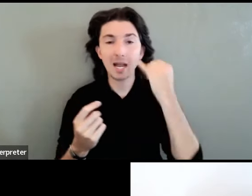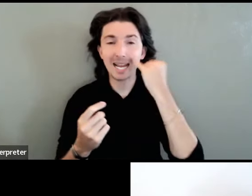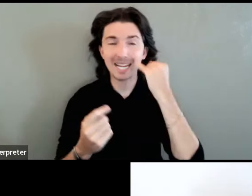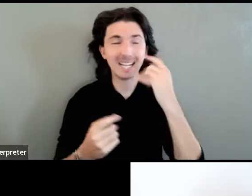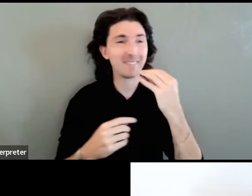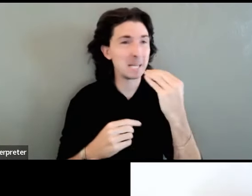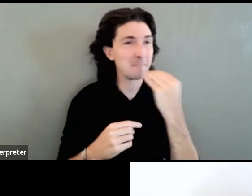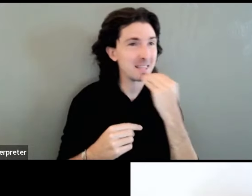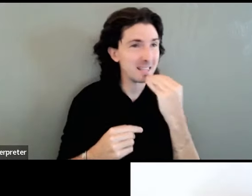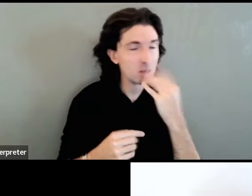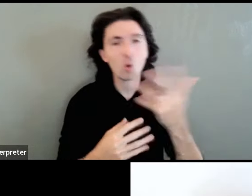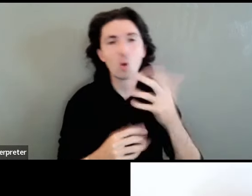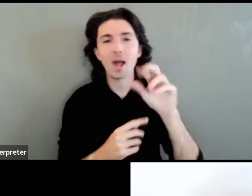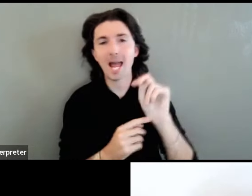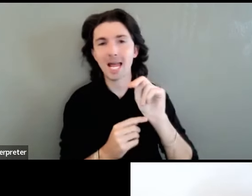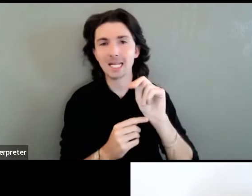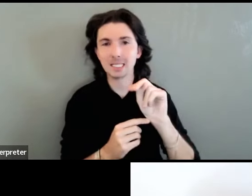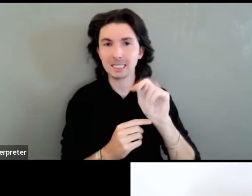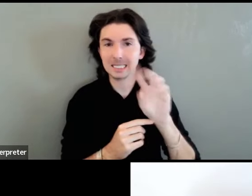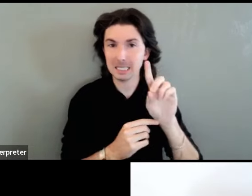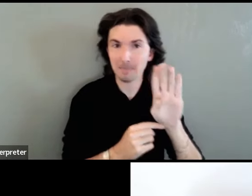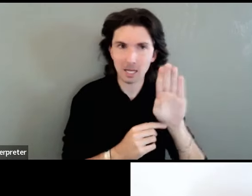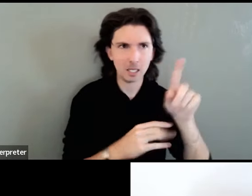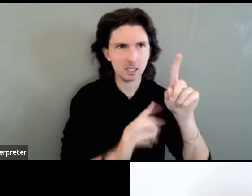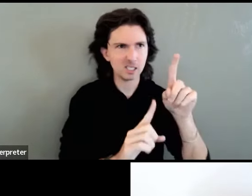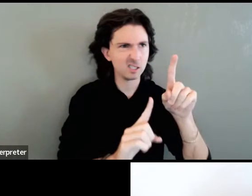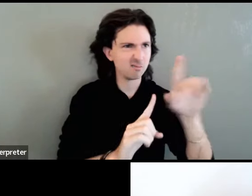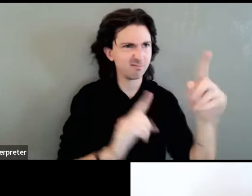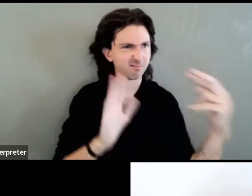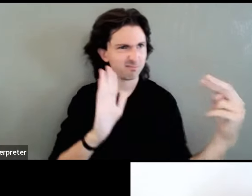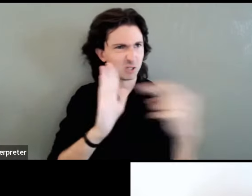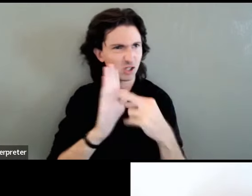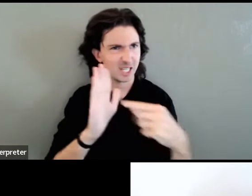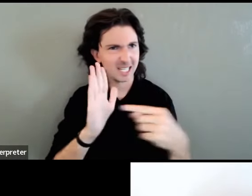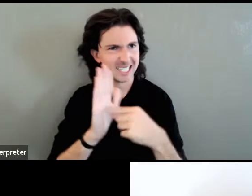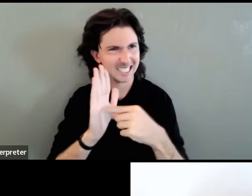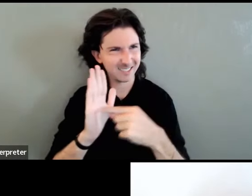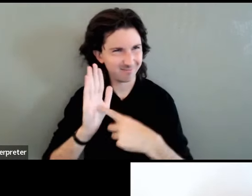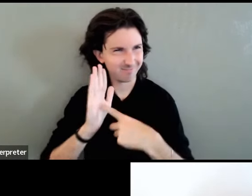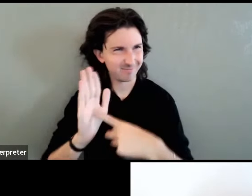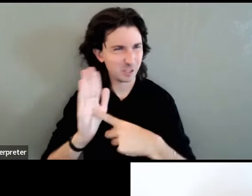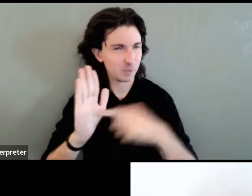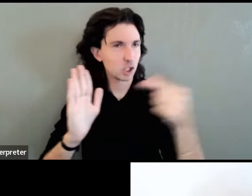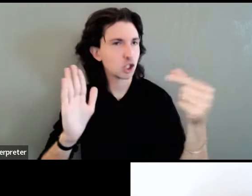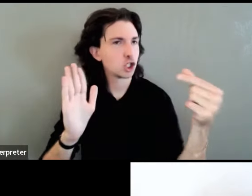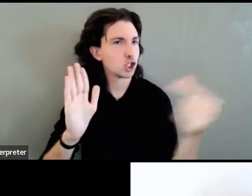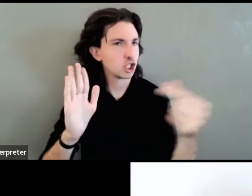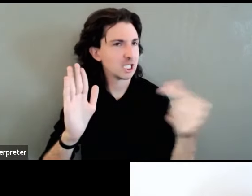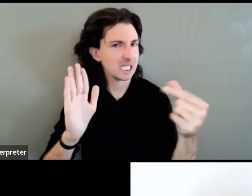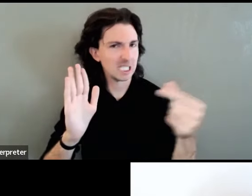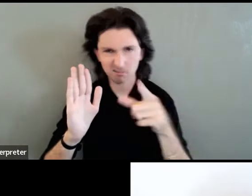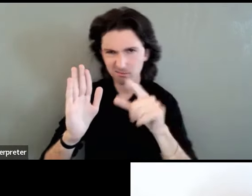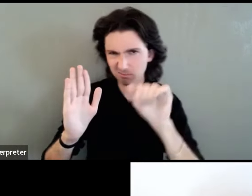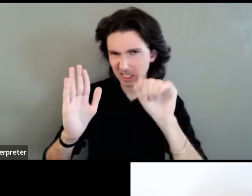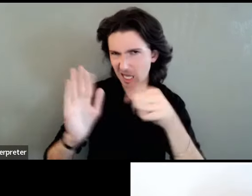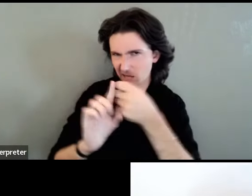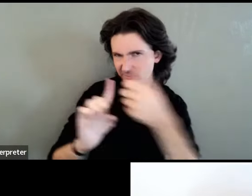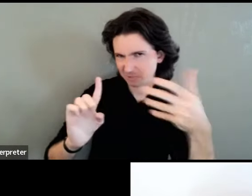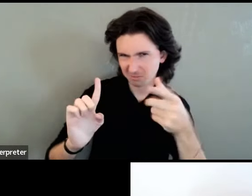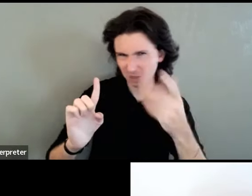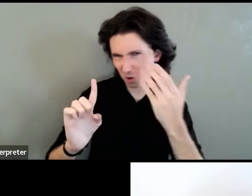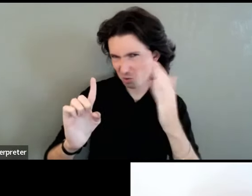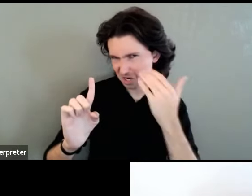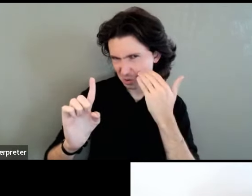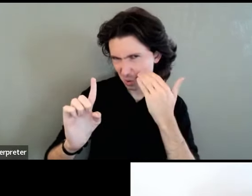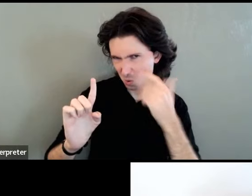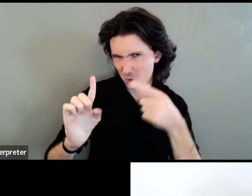is reflected on the Exhibit G? And you might take a second and just explain the Exhibit G too. So I'm sure most people know what it is, but it's always